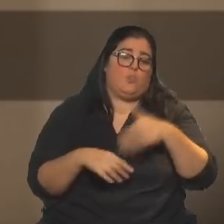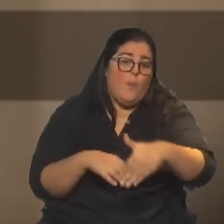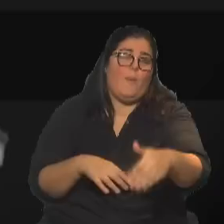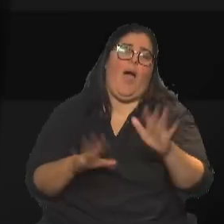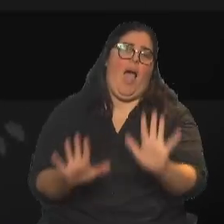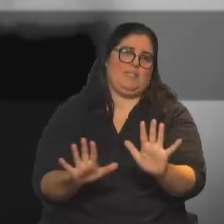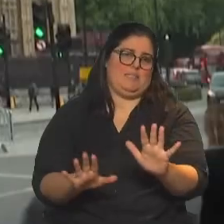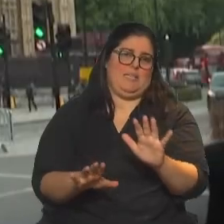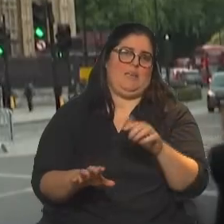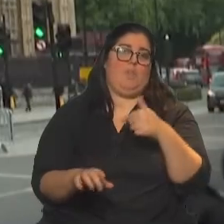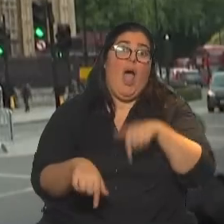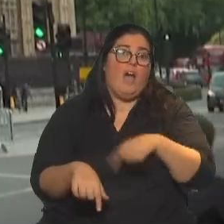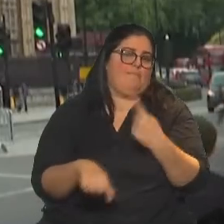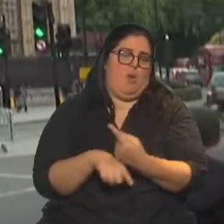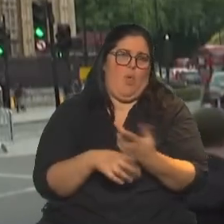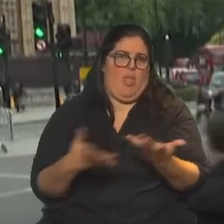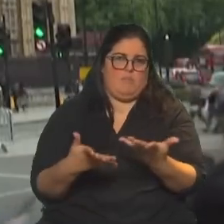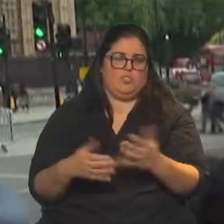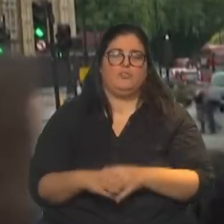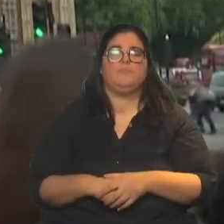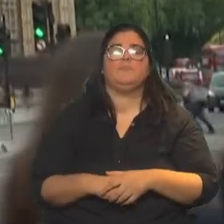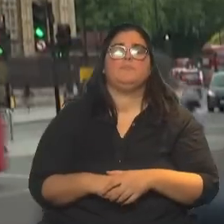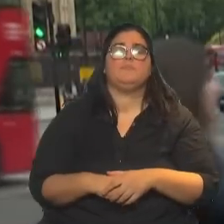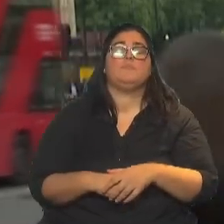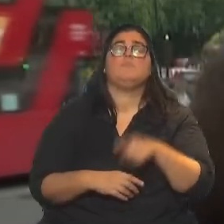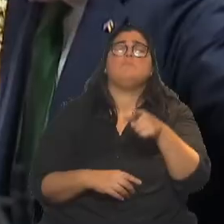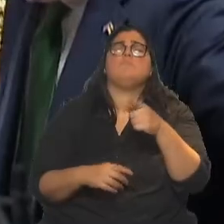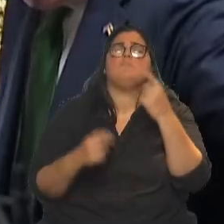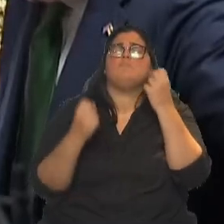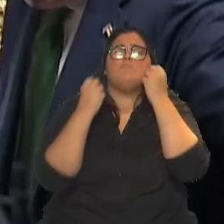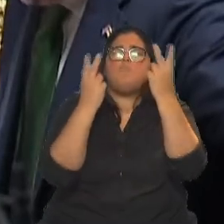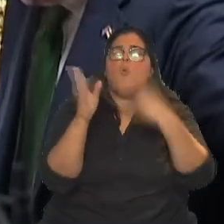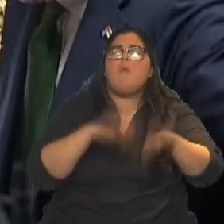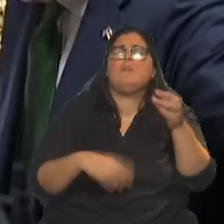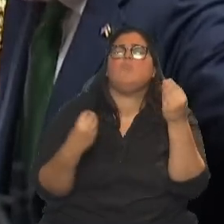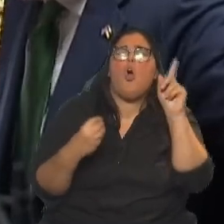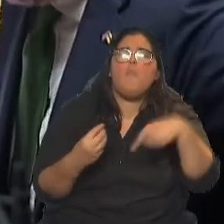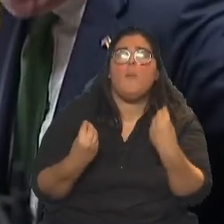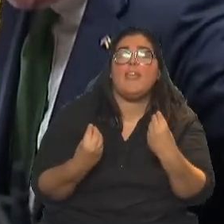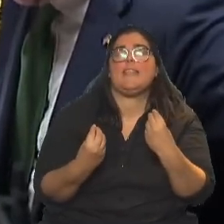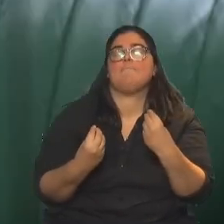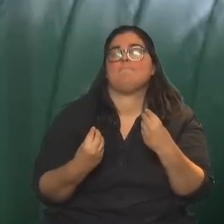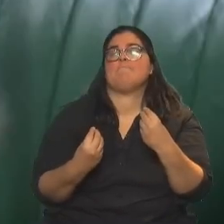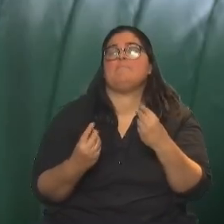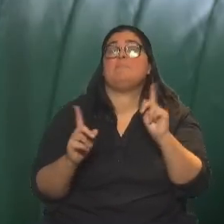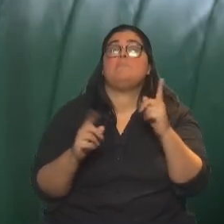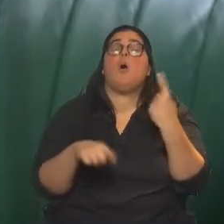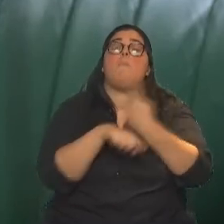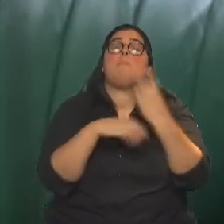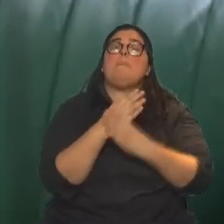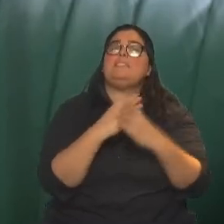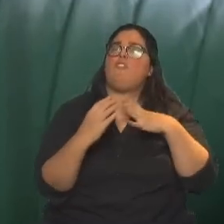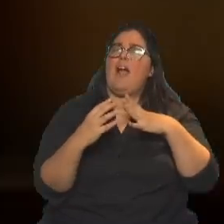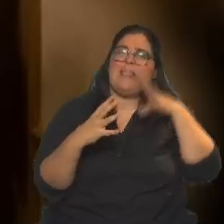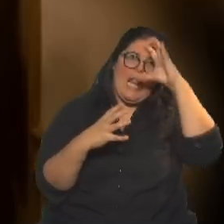we can now do. El principal motivo de semejante rebelión es la falta de arrepentimiento exhibida por el primer ministro luego